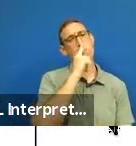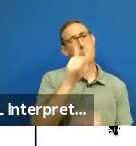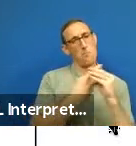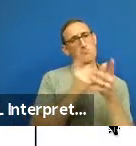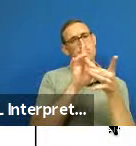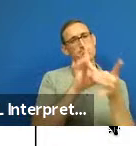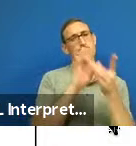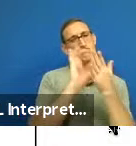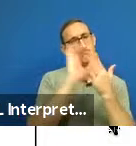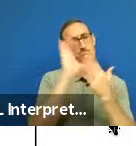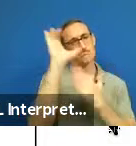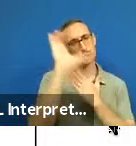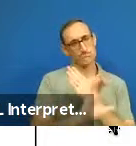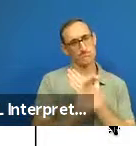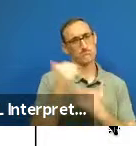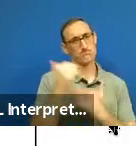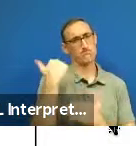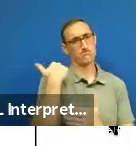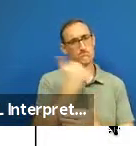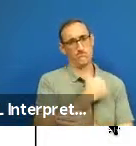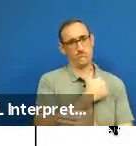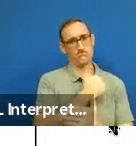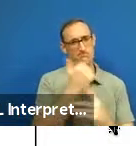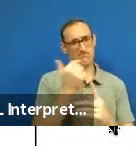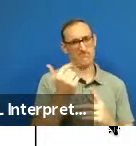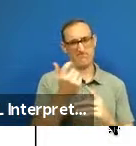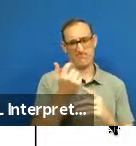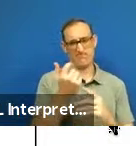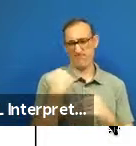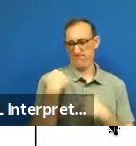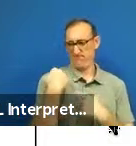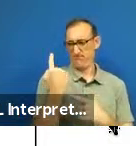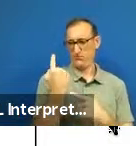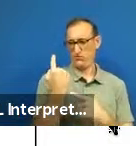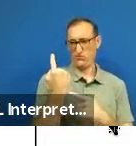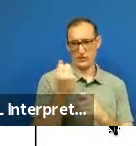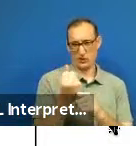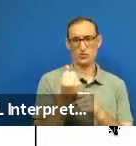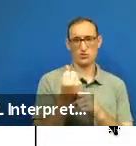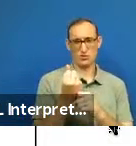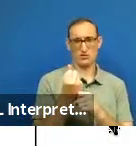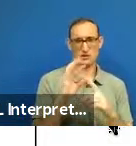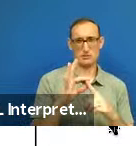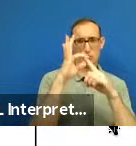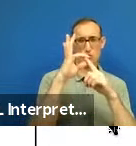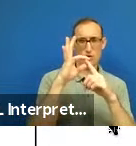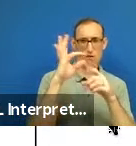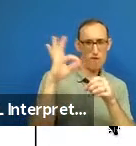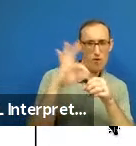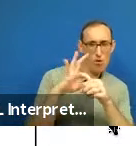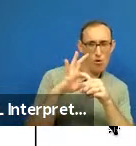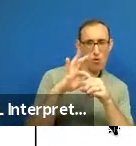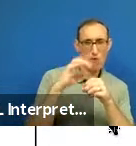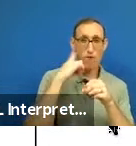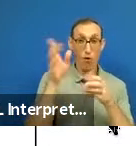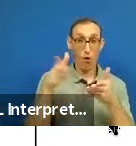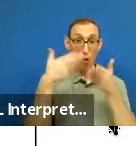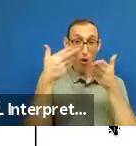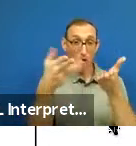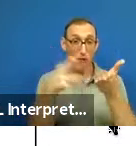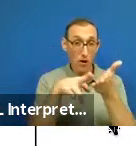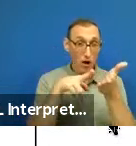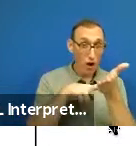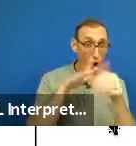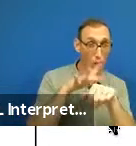think we've had a special vote each for the last 2 years about offering contracts early or different from the date that they